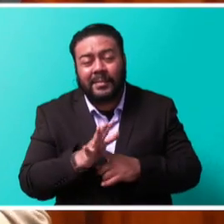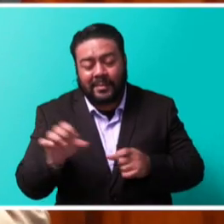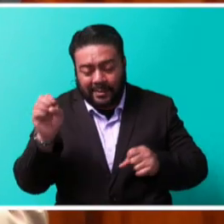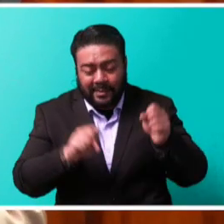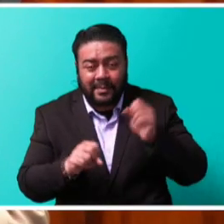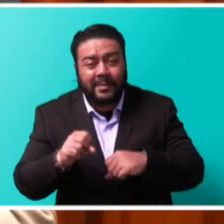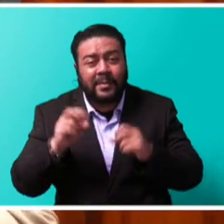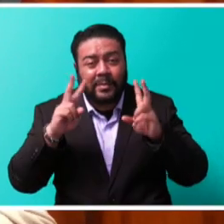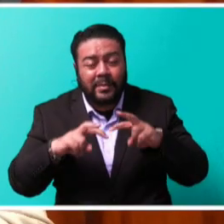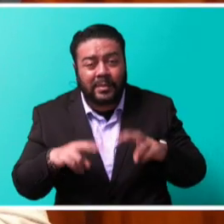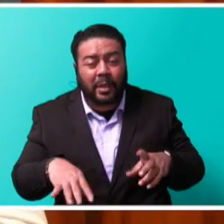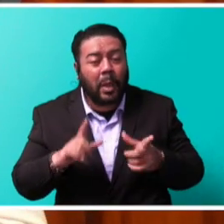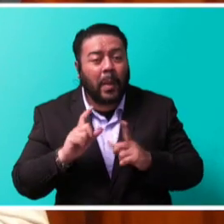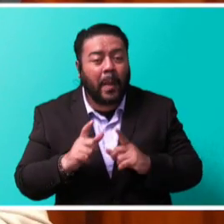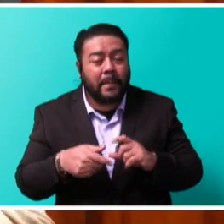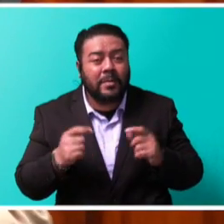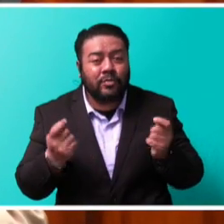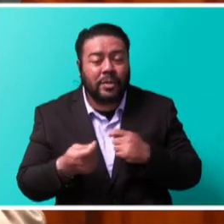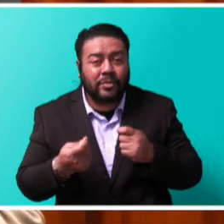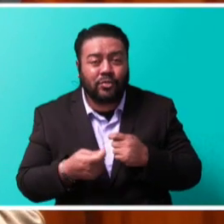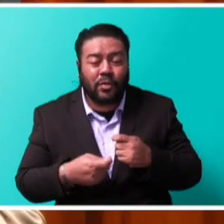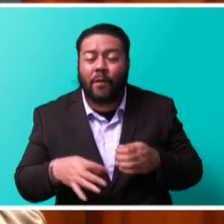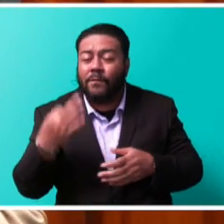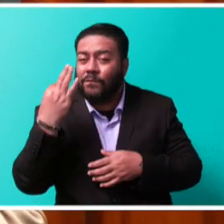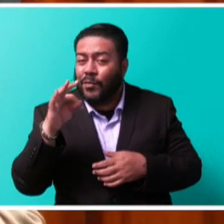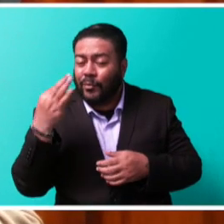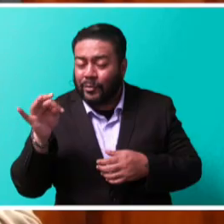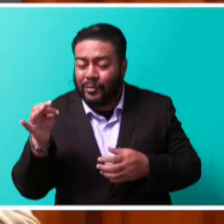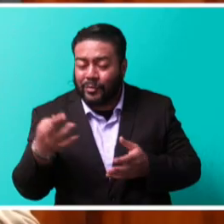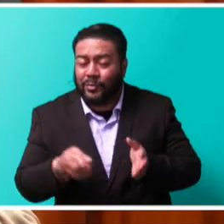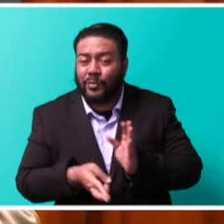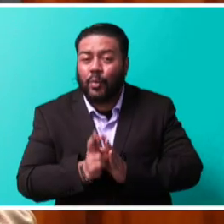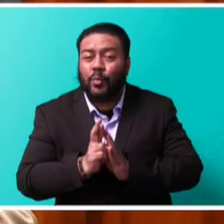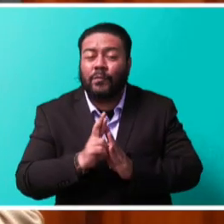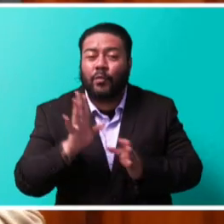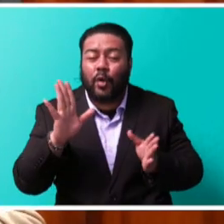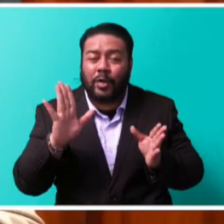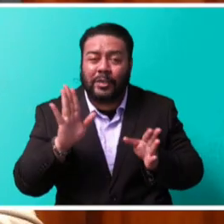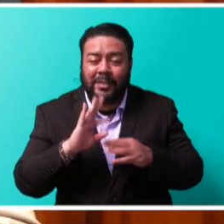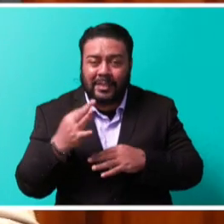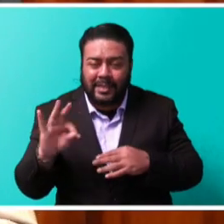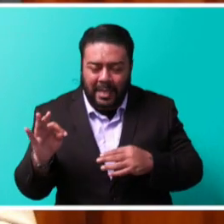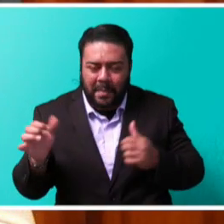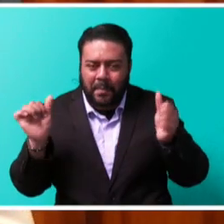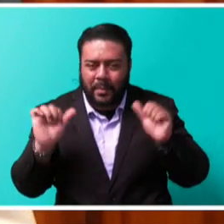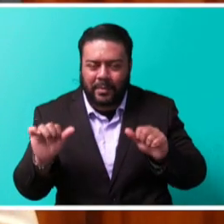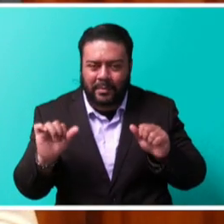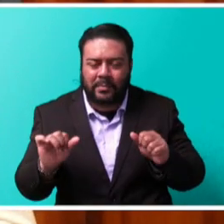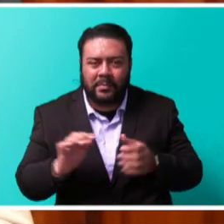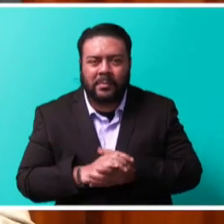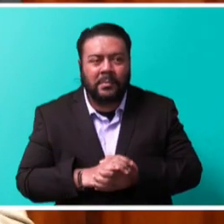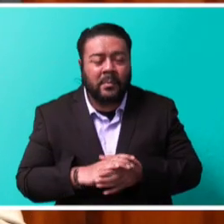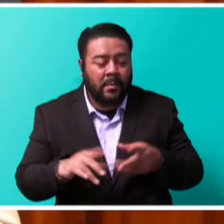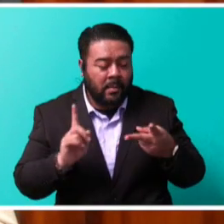research, climate change mitigation, forest restoration, reforestation, and protection of ecosystem services.